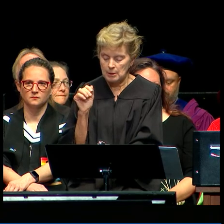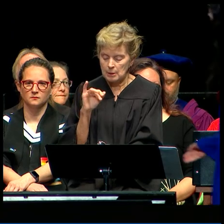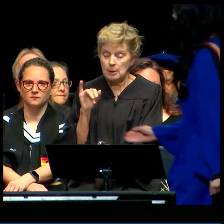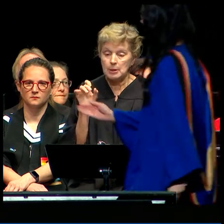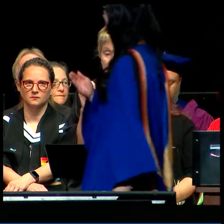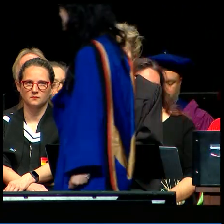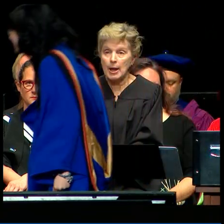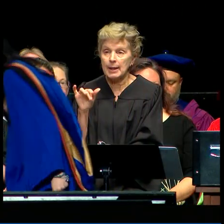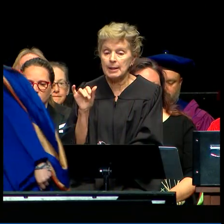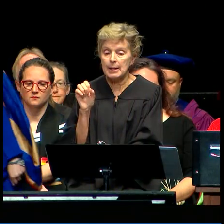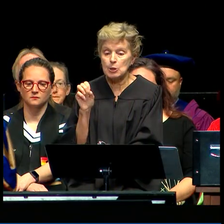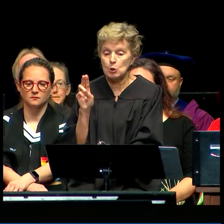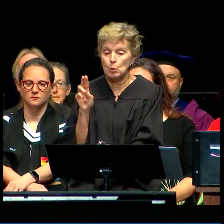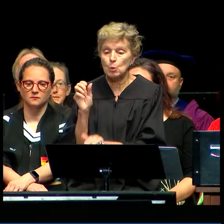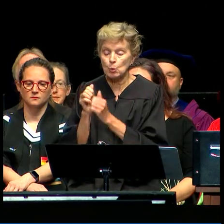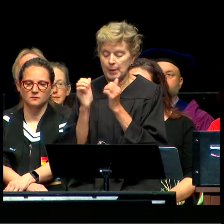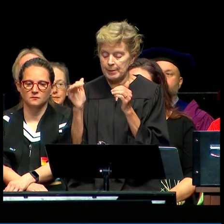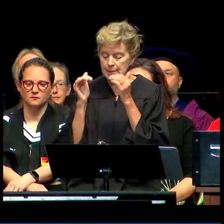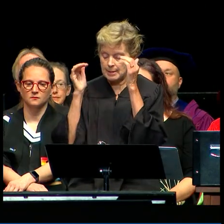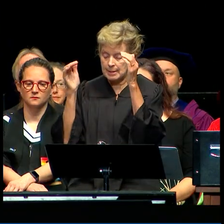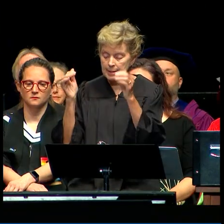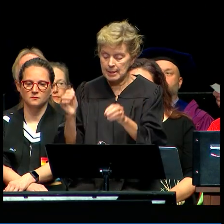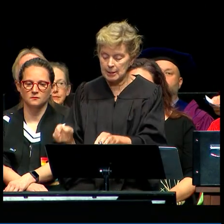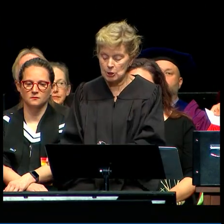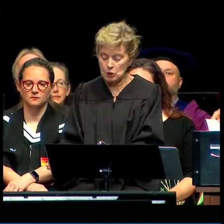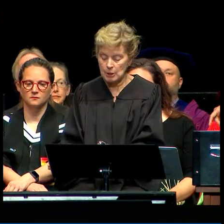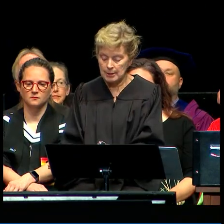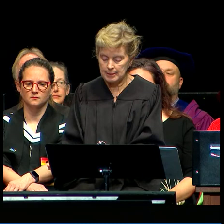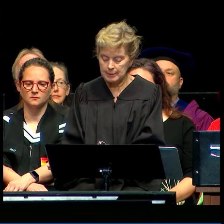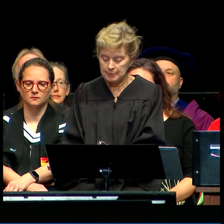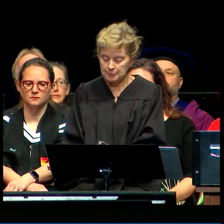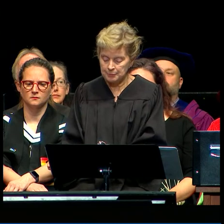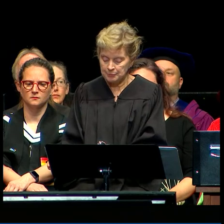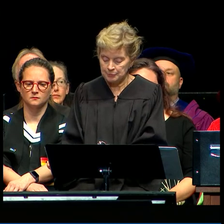Jenny Su, with distinction.